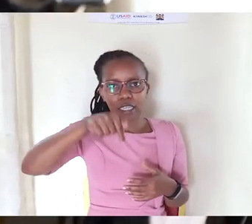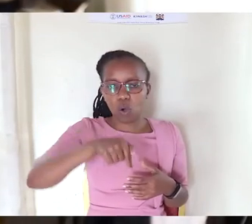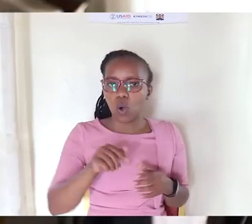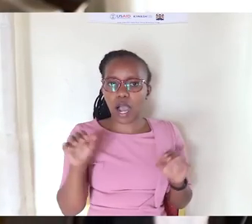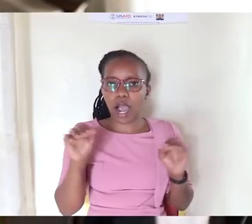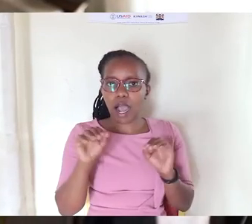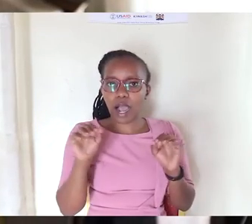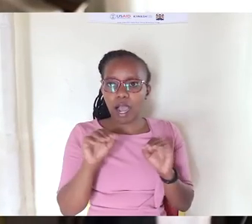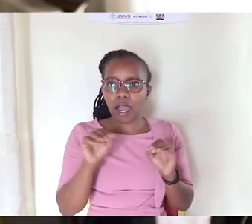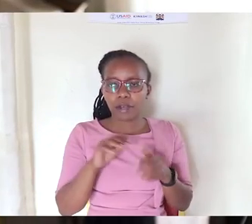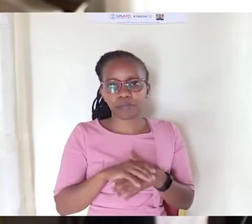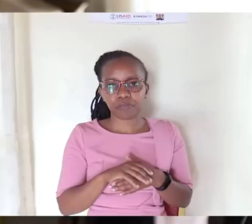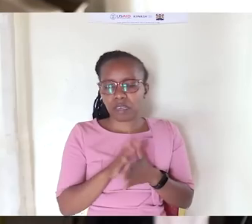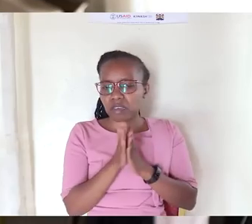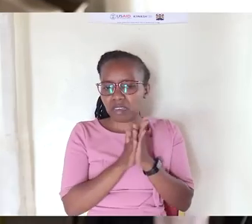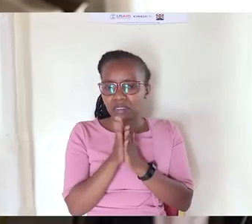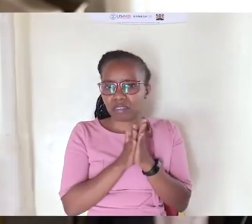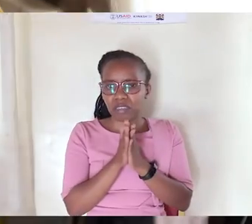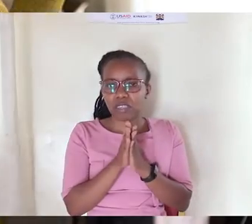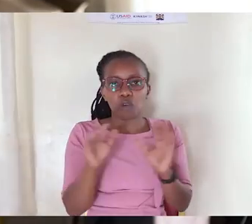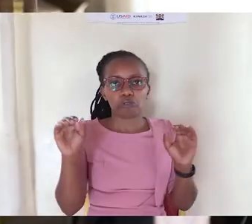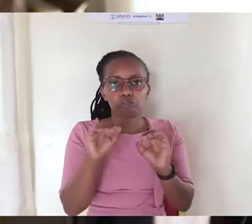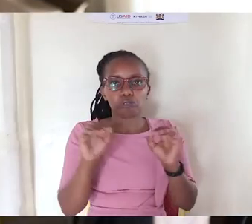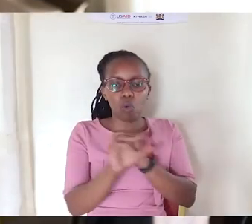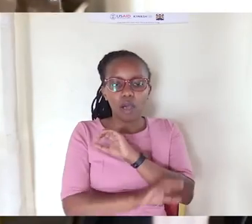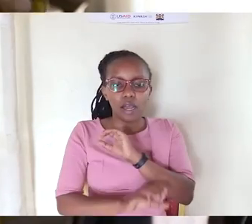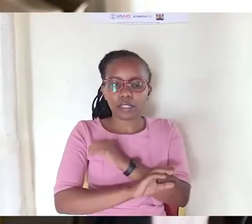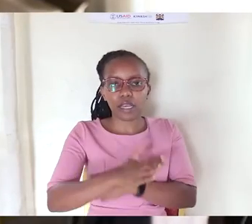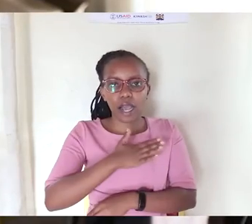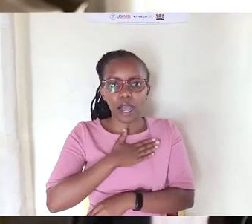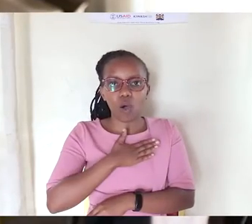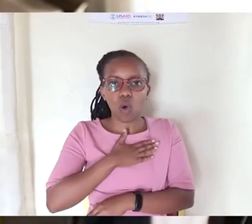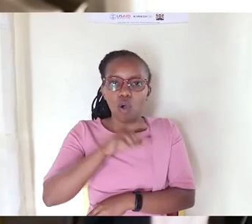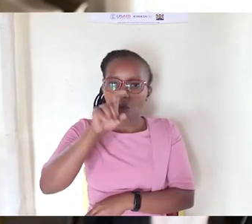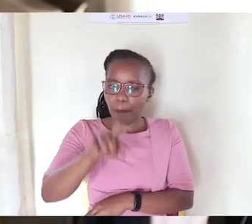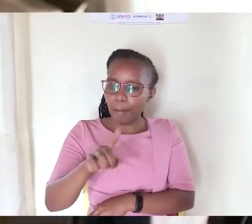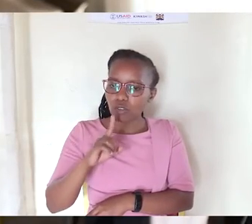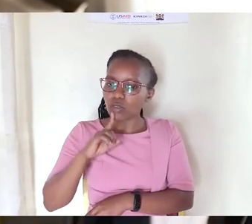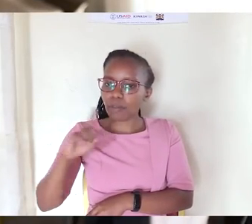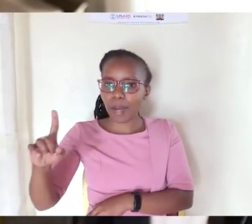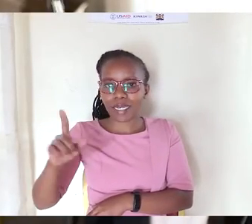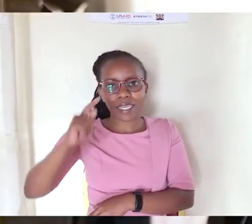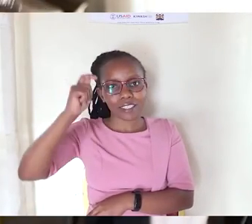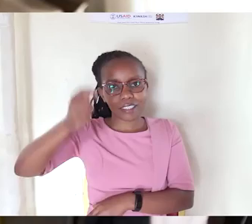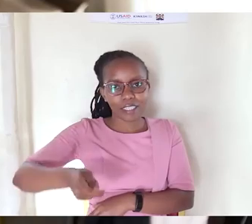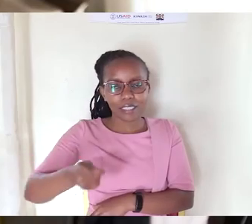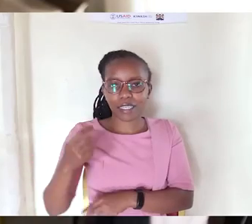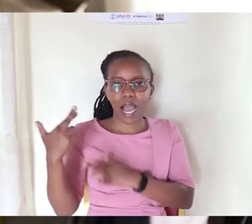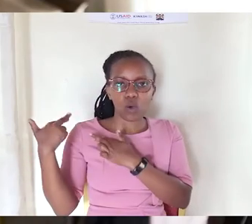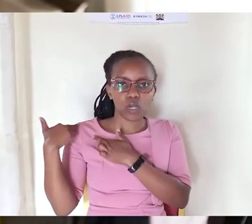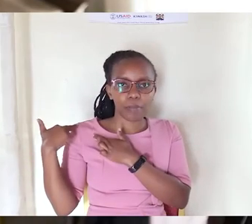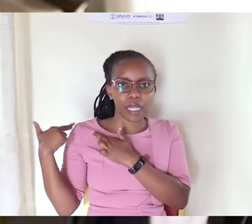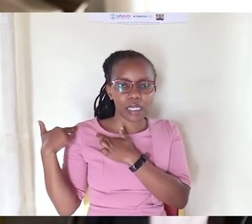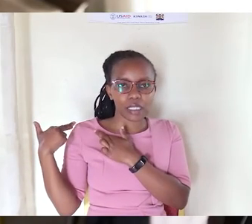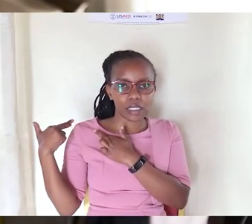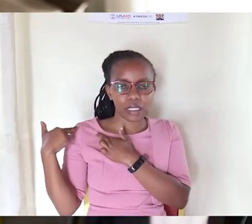the level of disinterest that our state has. So we must be able to demand justice, accountability,